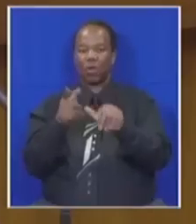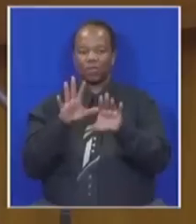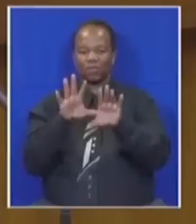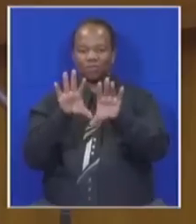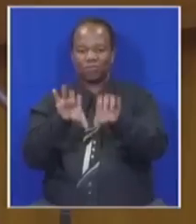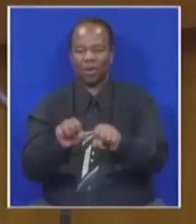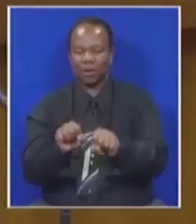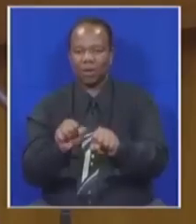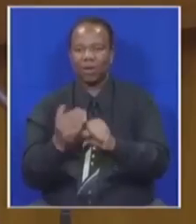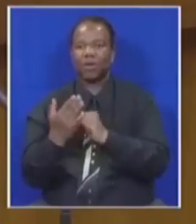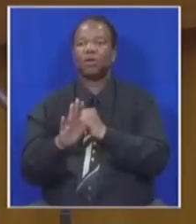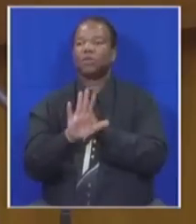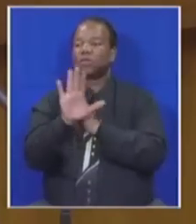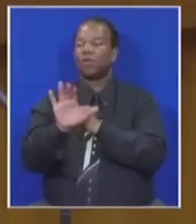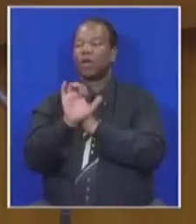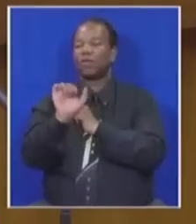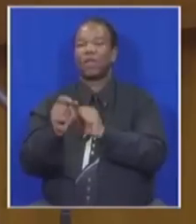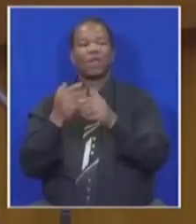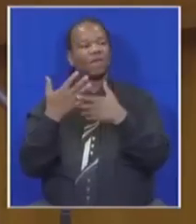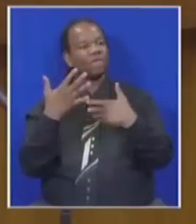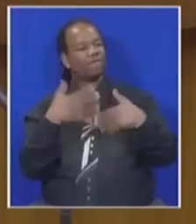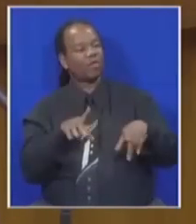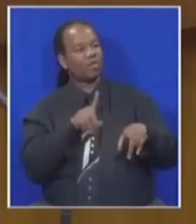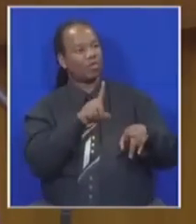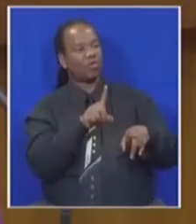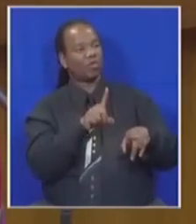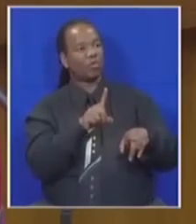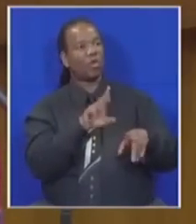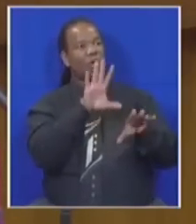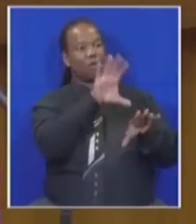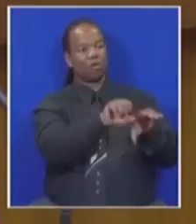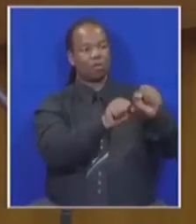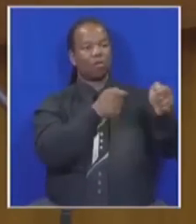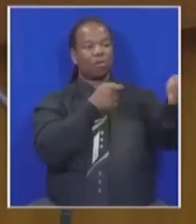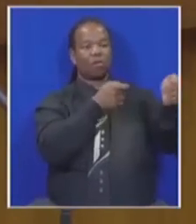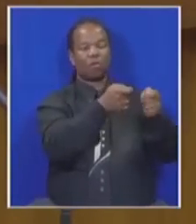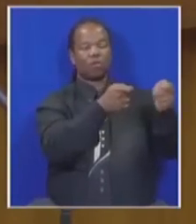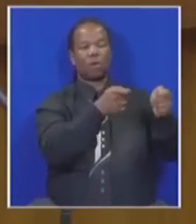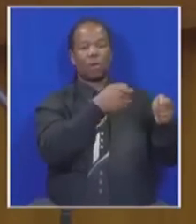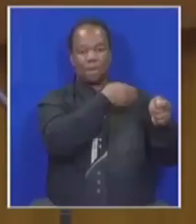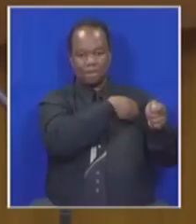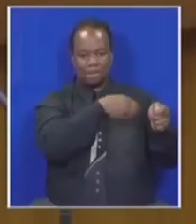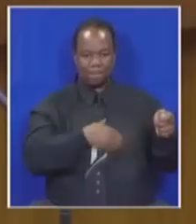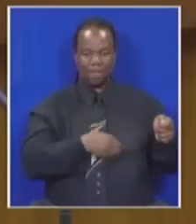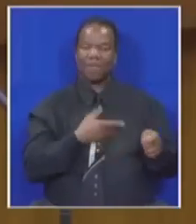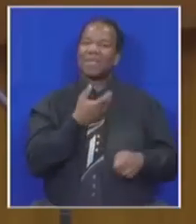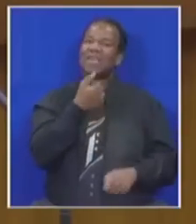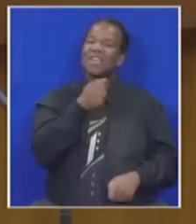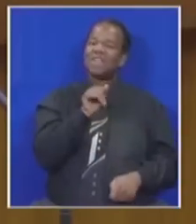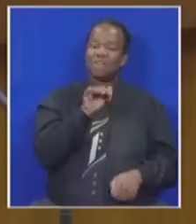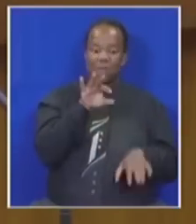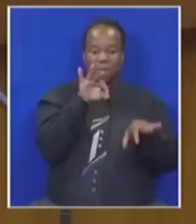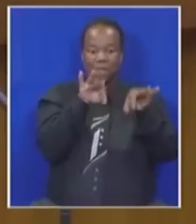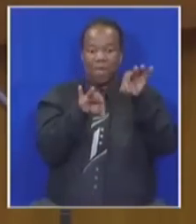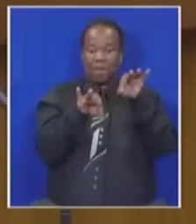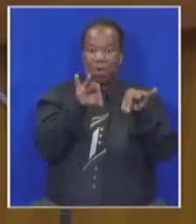purse after they have successfully captured the head of state. If a Gupta puppet controls the National Treasury,